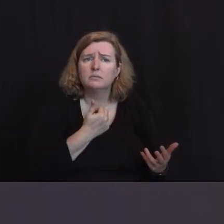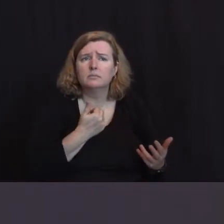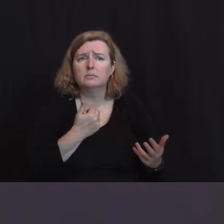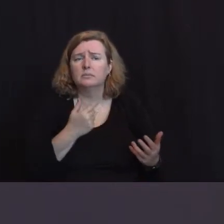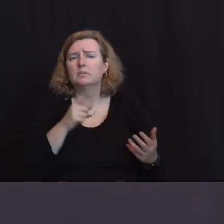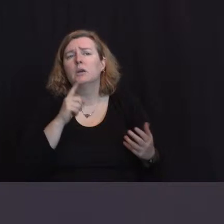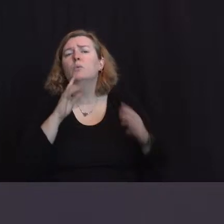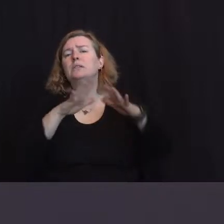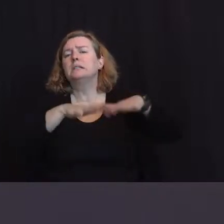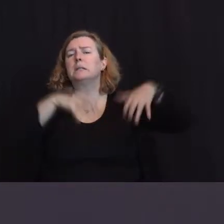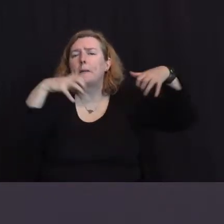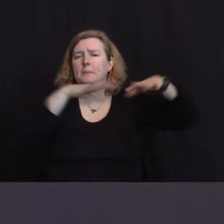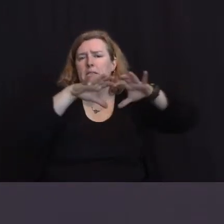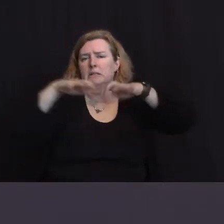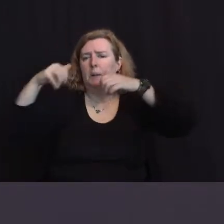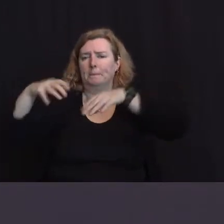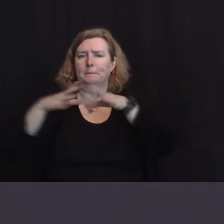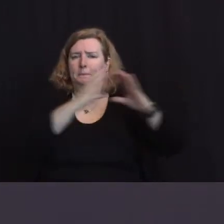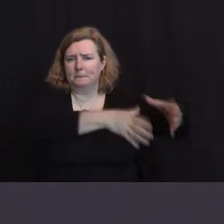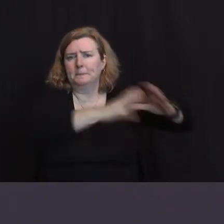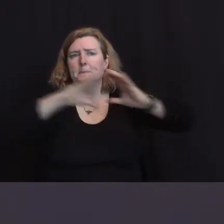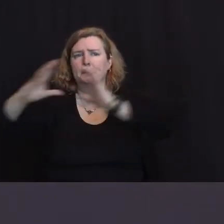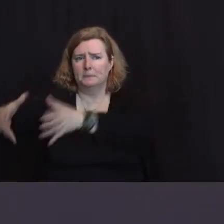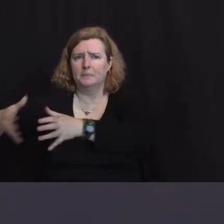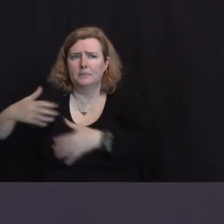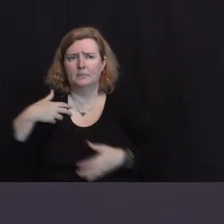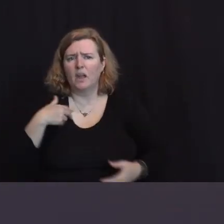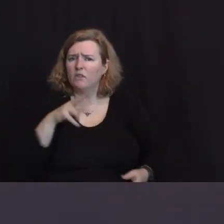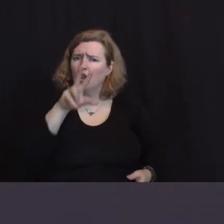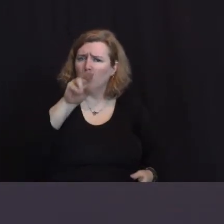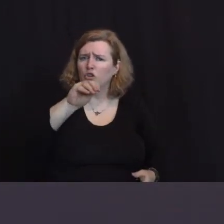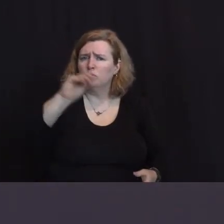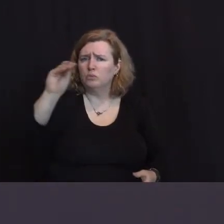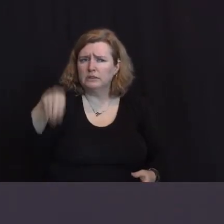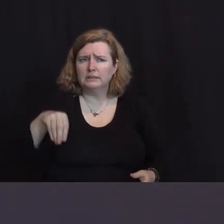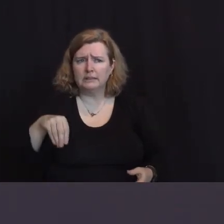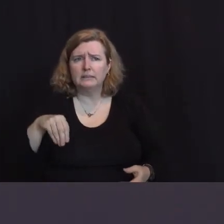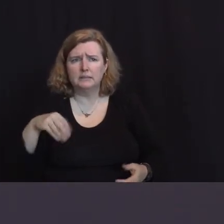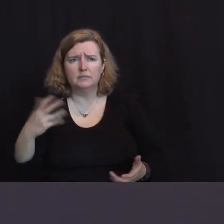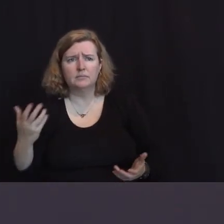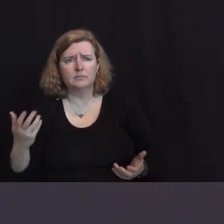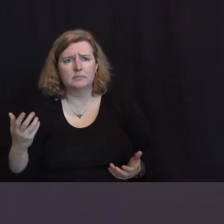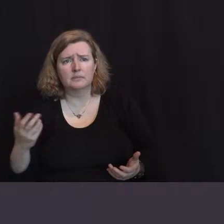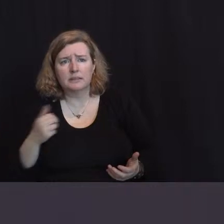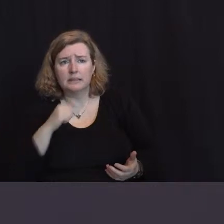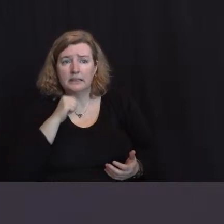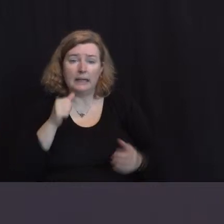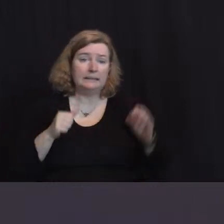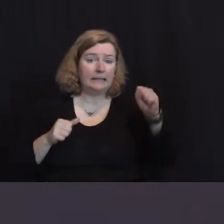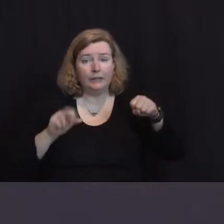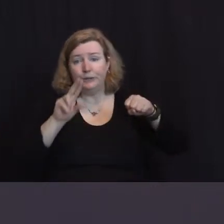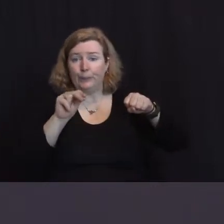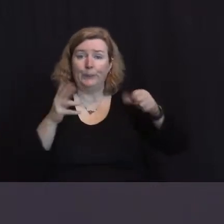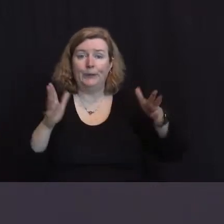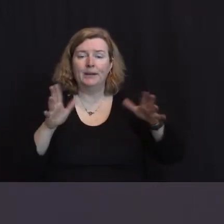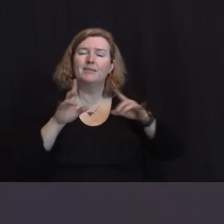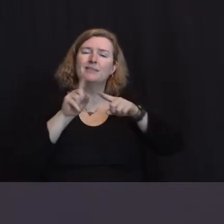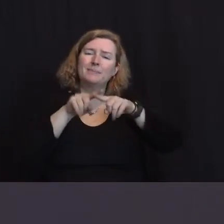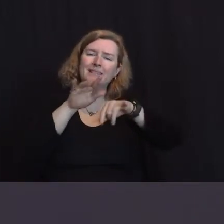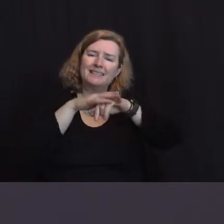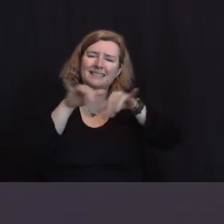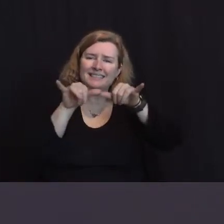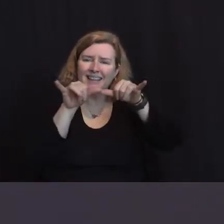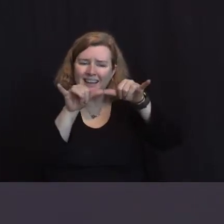the same day. So the answer is, it's not a binary yes, no, it's really the scale of the convention. I hope that we